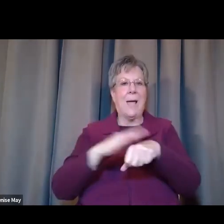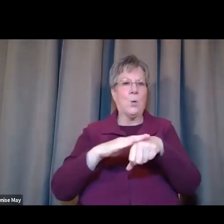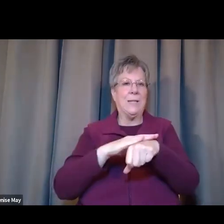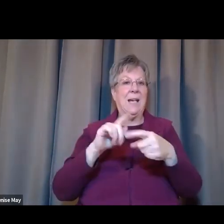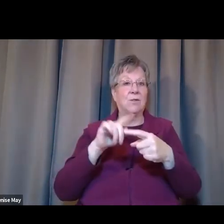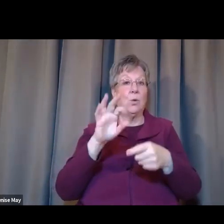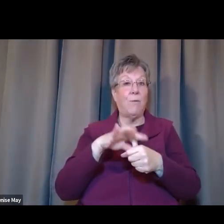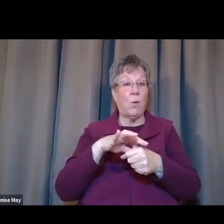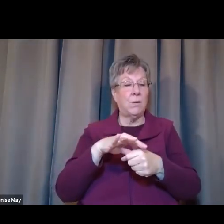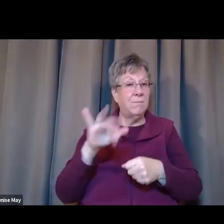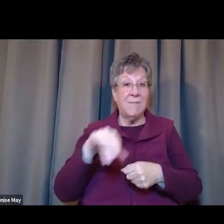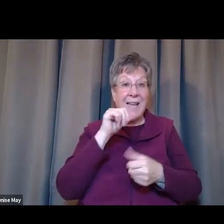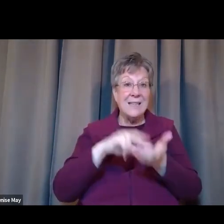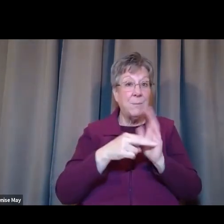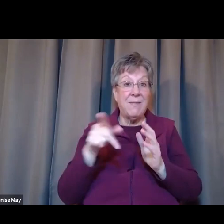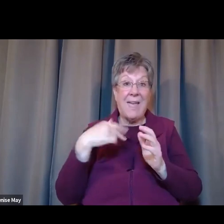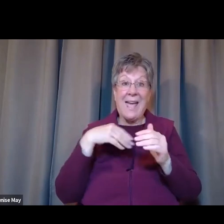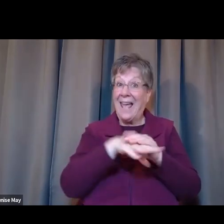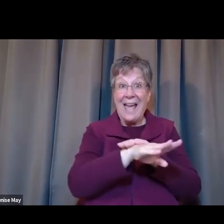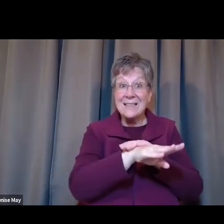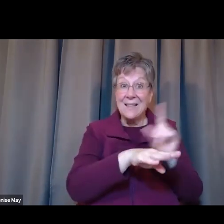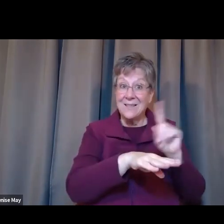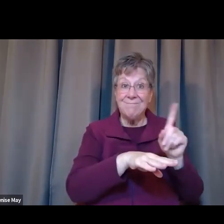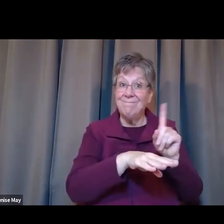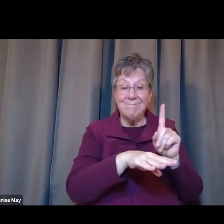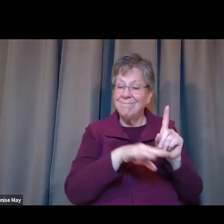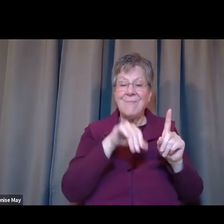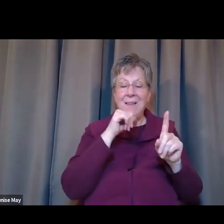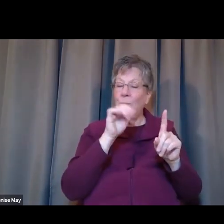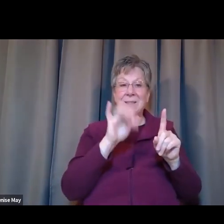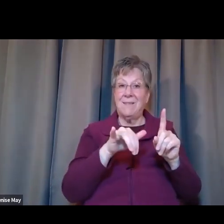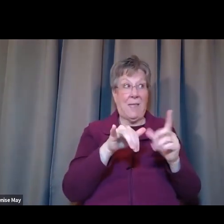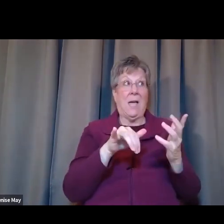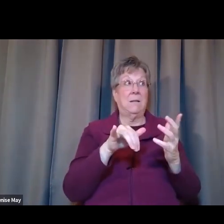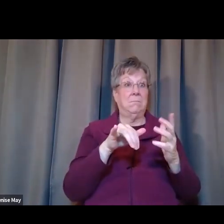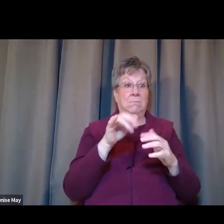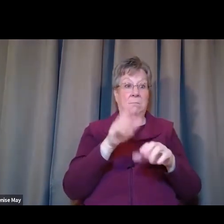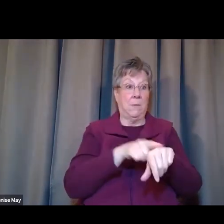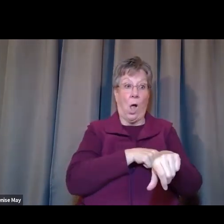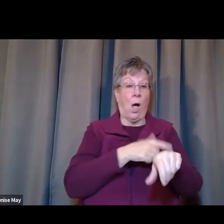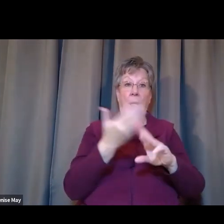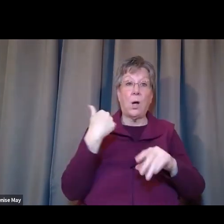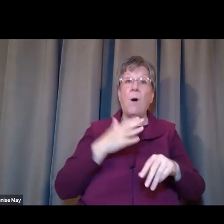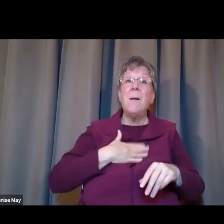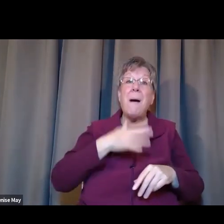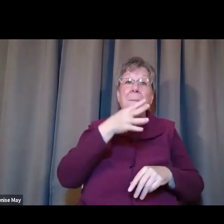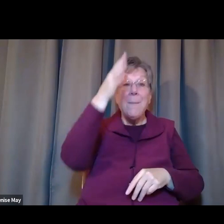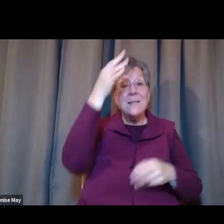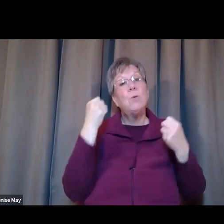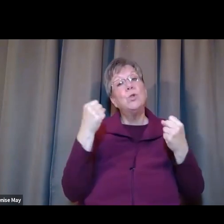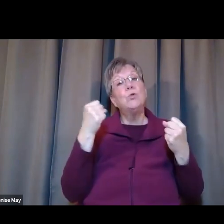Now, that did not mean that Natives had access at that point. It wasn't that long ago that my mom and dad would travel 30 miles to Glacier